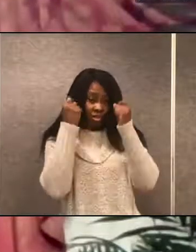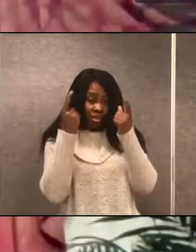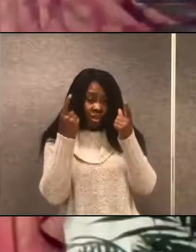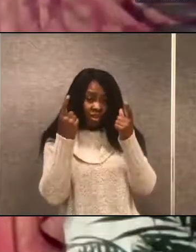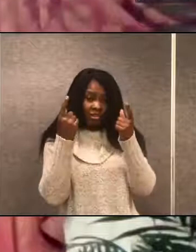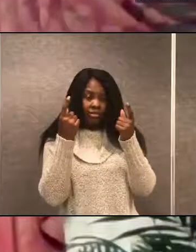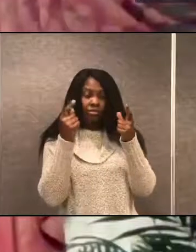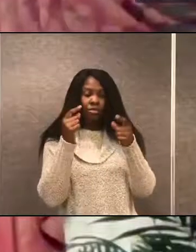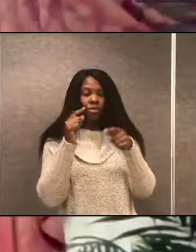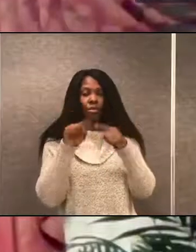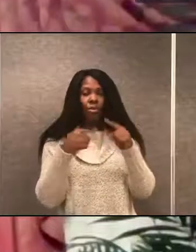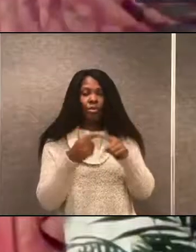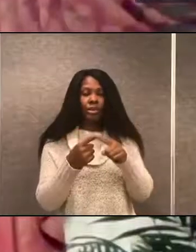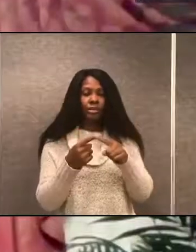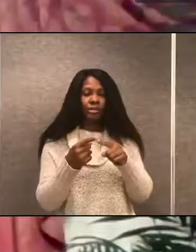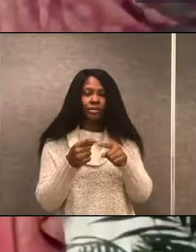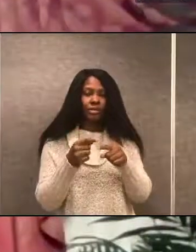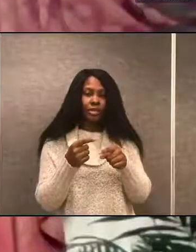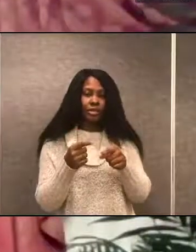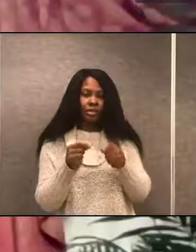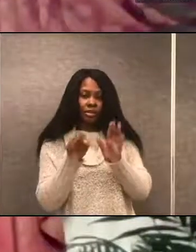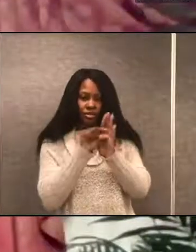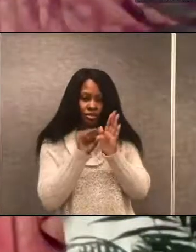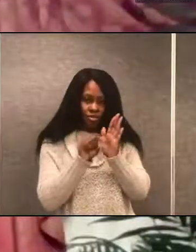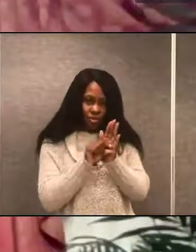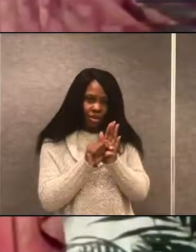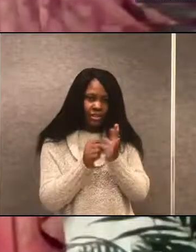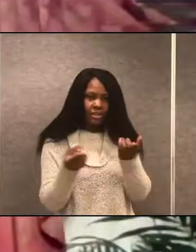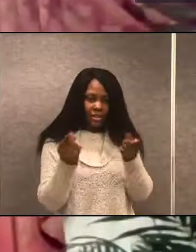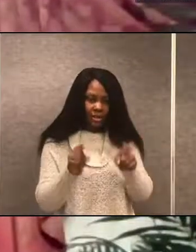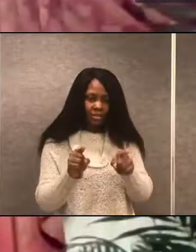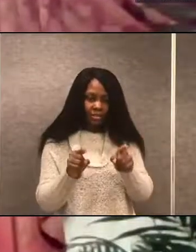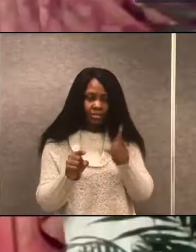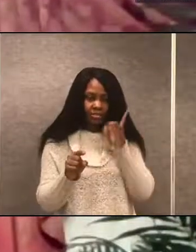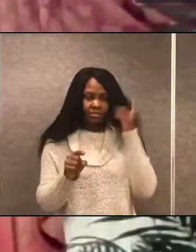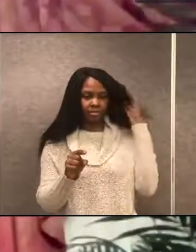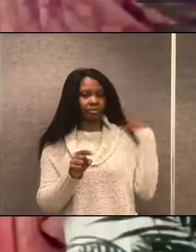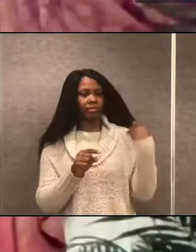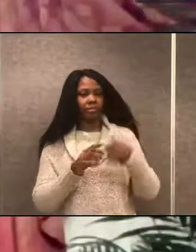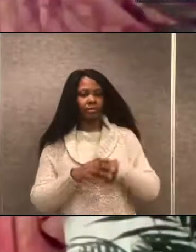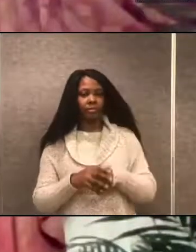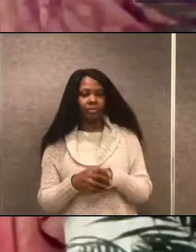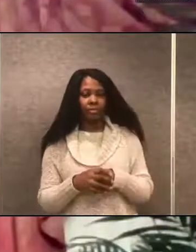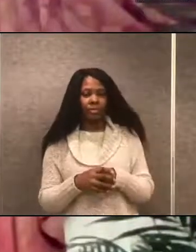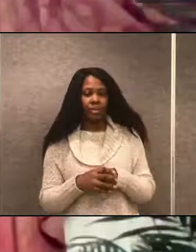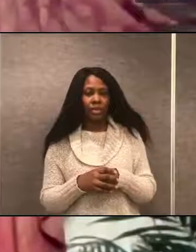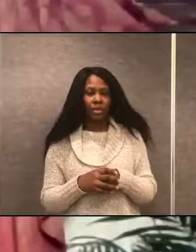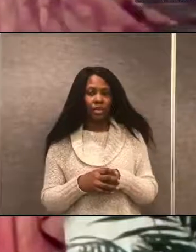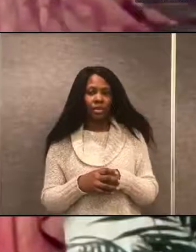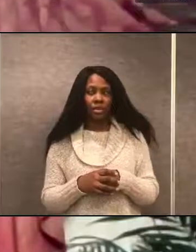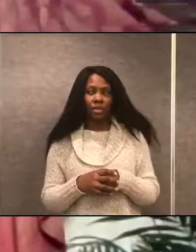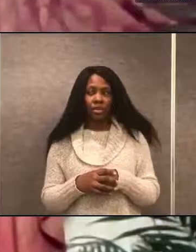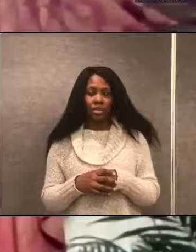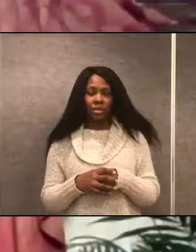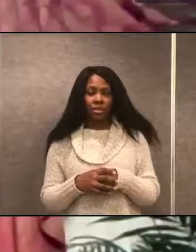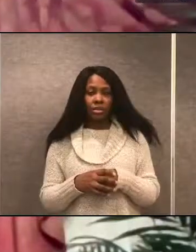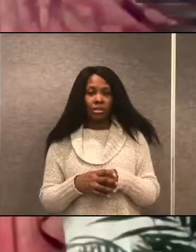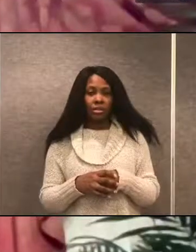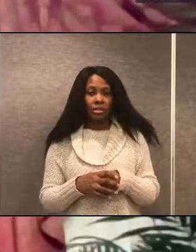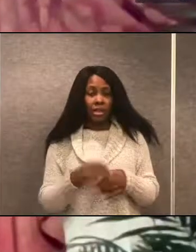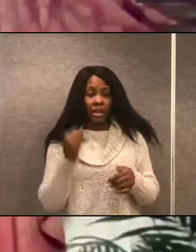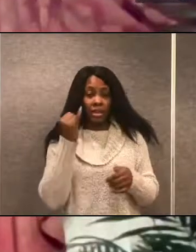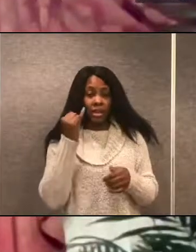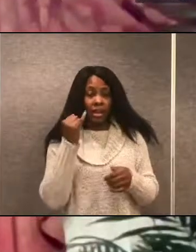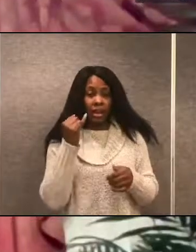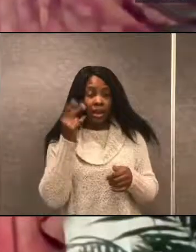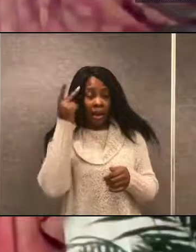report cards anymore. Our report cards are sent to our parents via a student information system. It's just sent right there. But a parent does